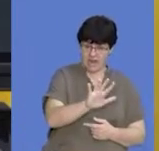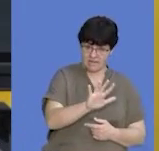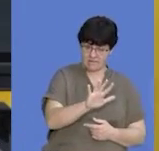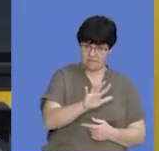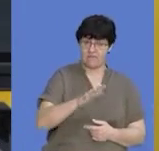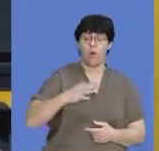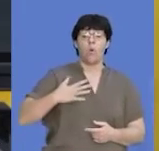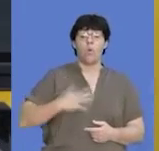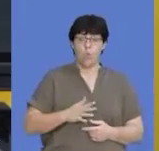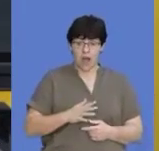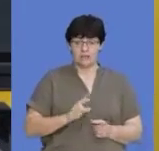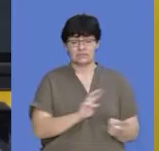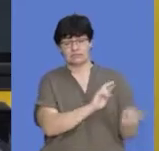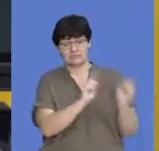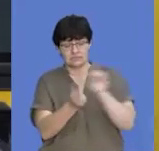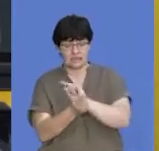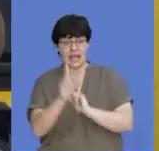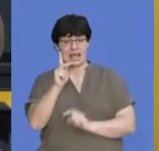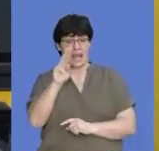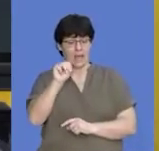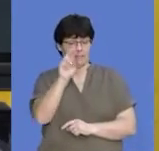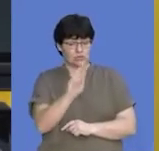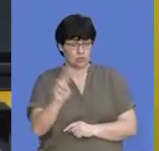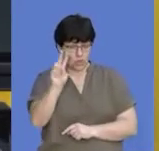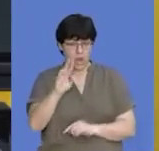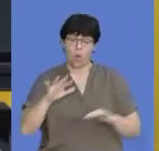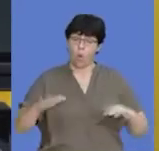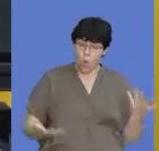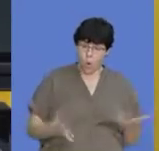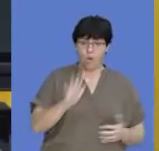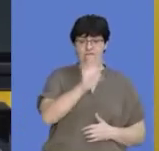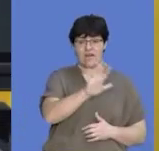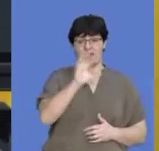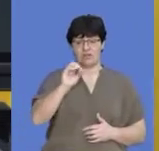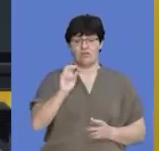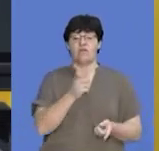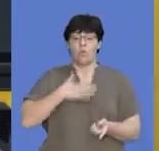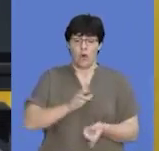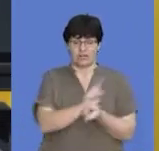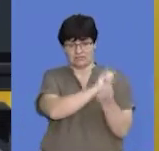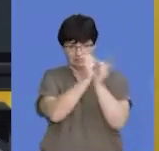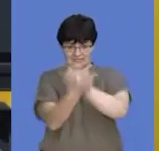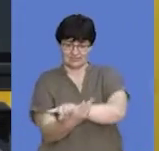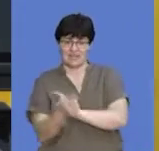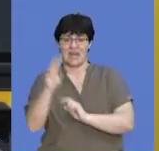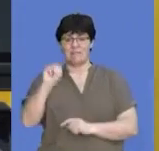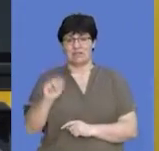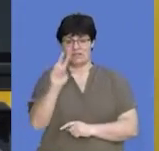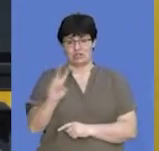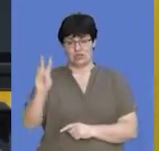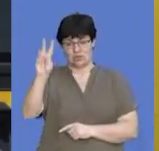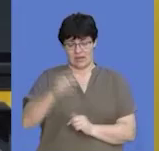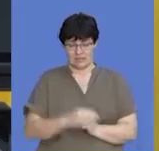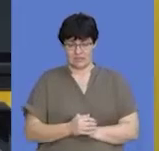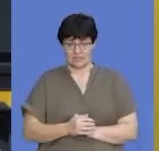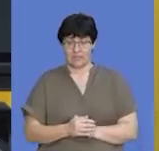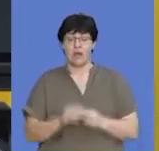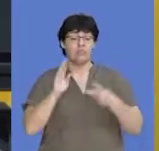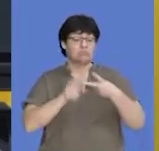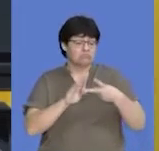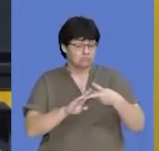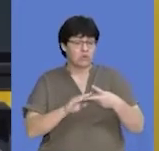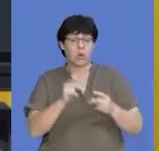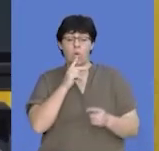want my answer to kilometers squared, or 500 if I want my answer to meters squared. When I'm working with